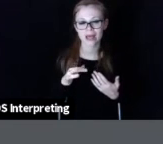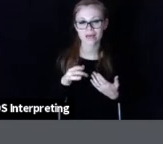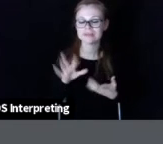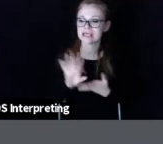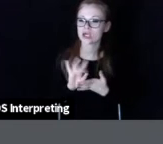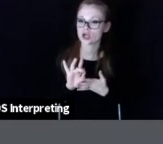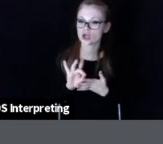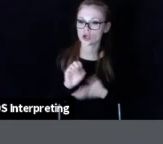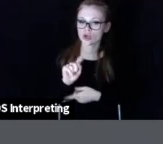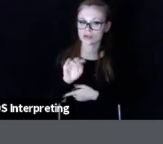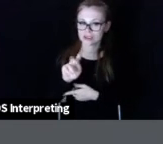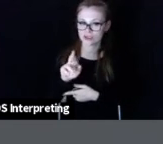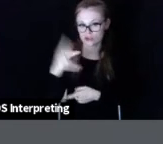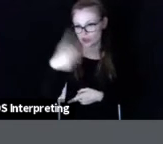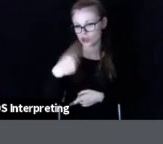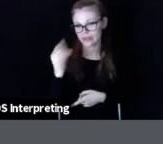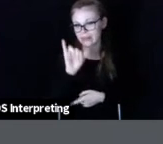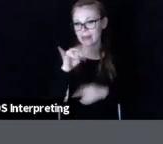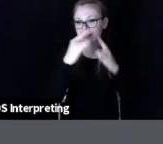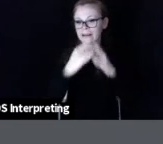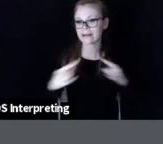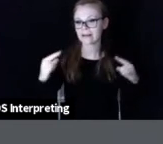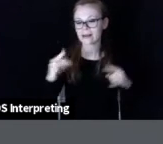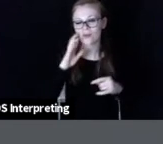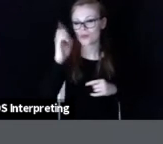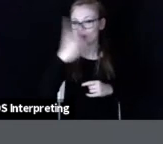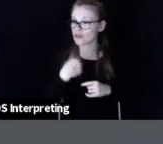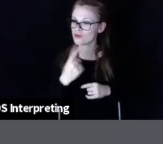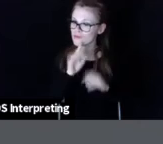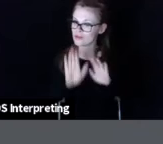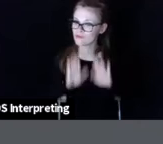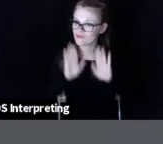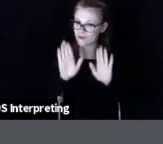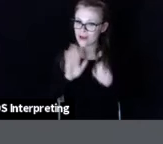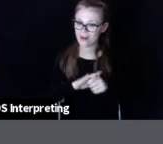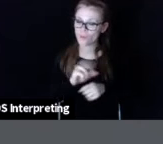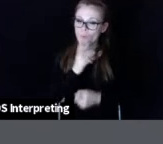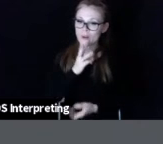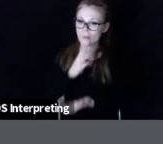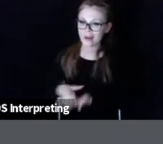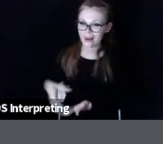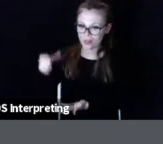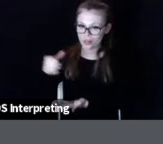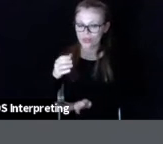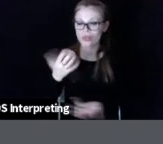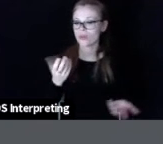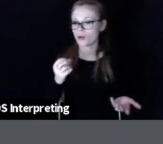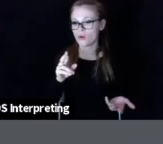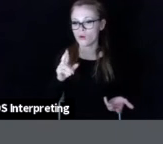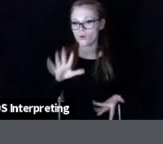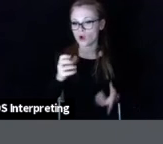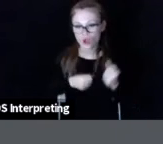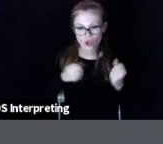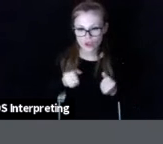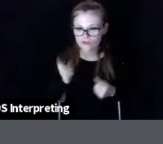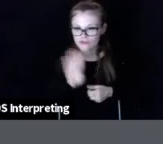sticker that looks like this that will look really great on your water bottle or car, wherever